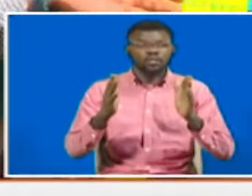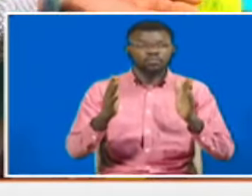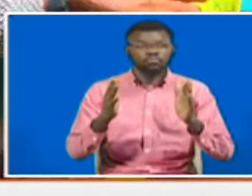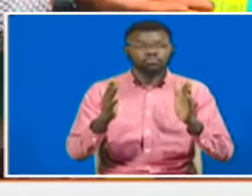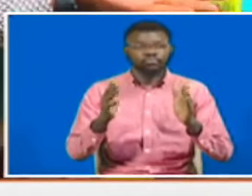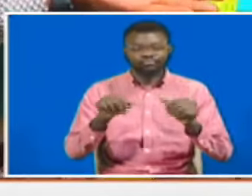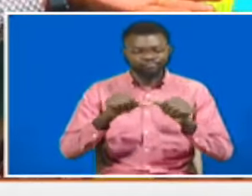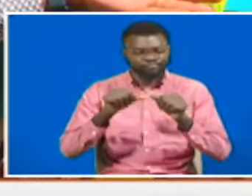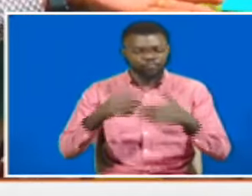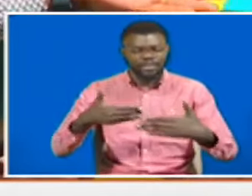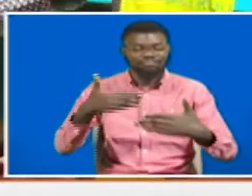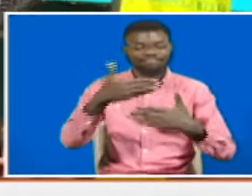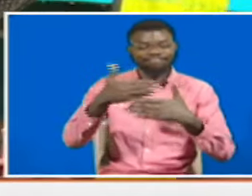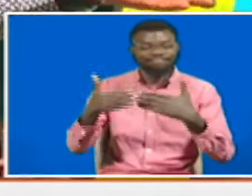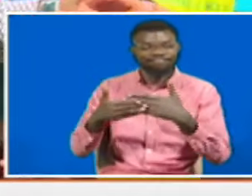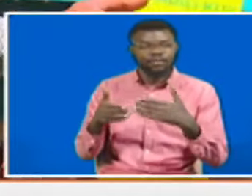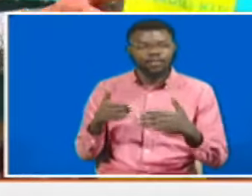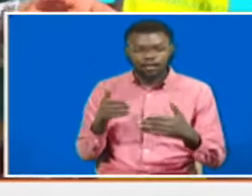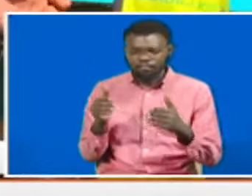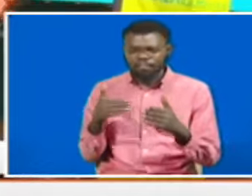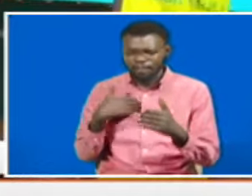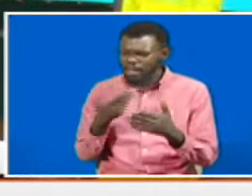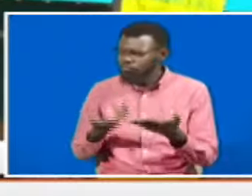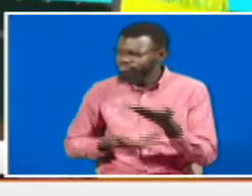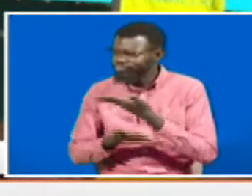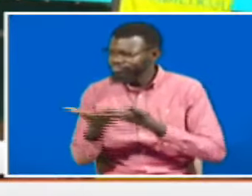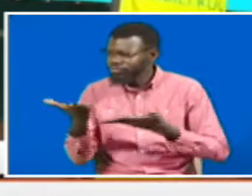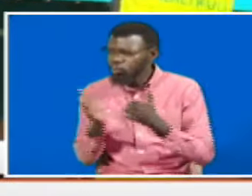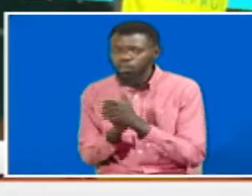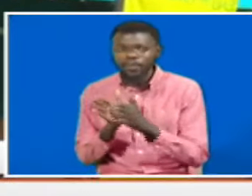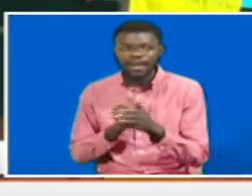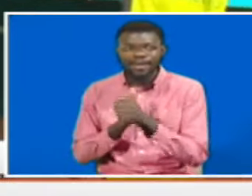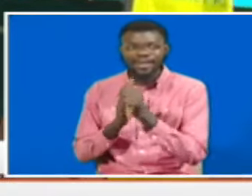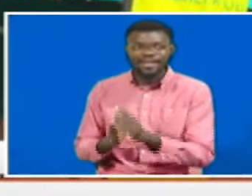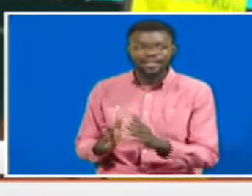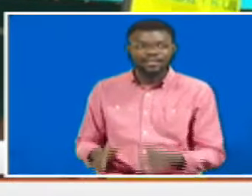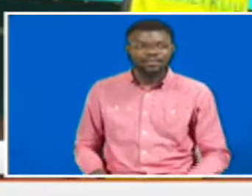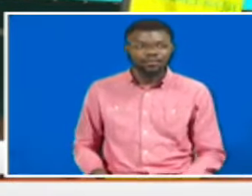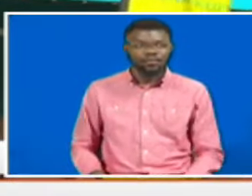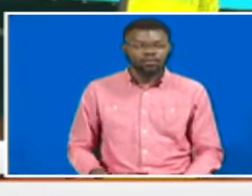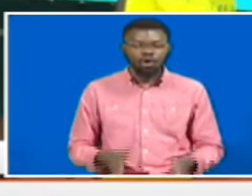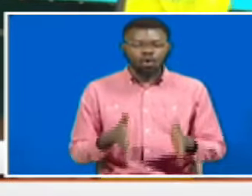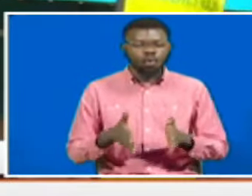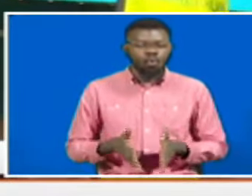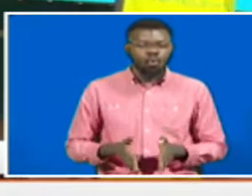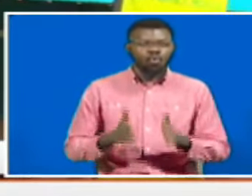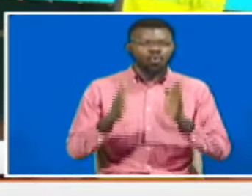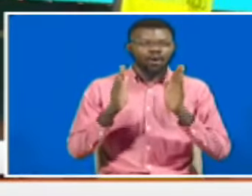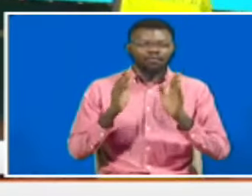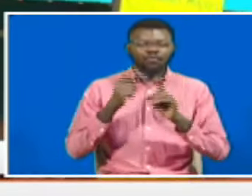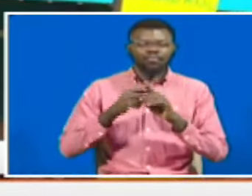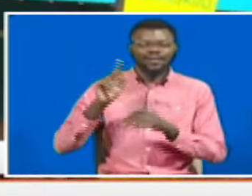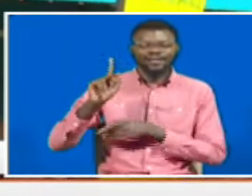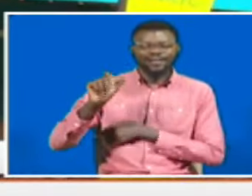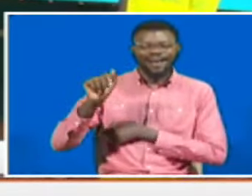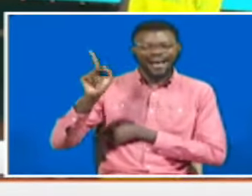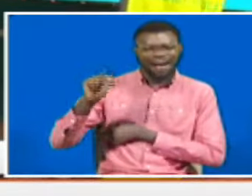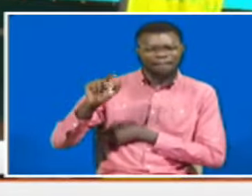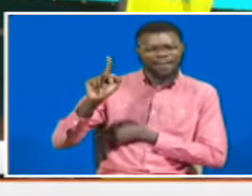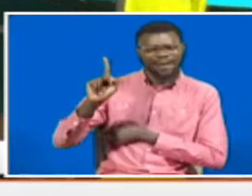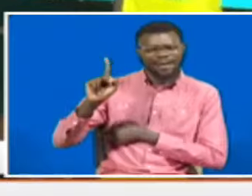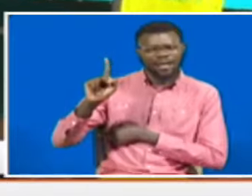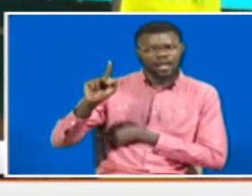Mimi nimekaa na hao viongozi hapa, na hawa, Your Excellency, unaona barabara kutoka hapo Kapkwen,